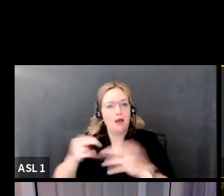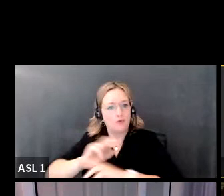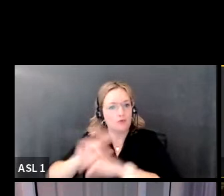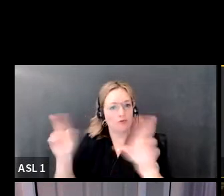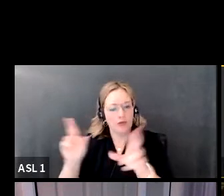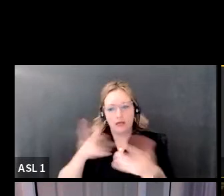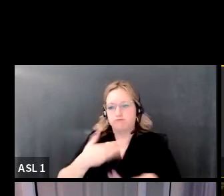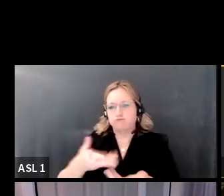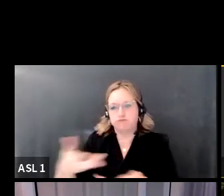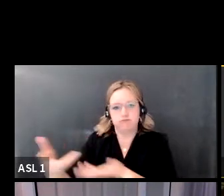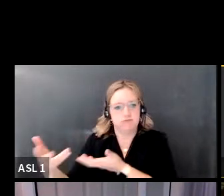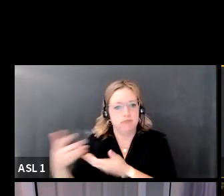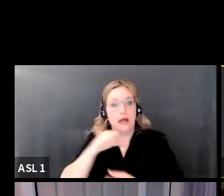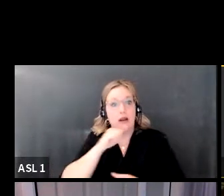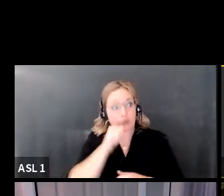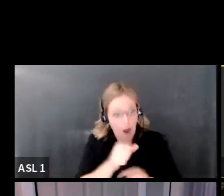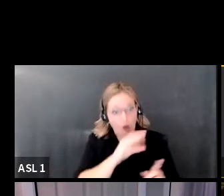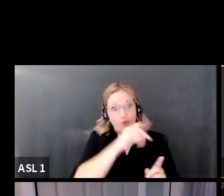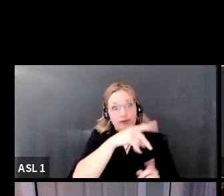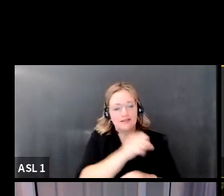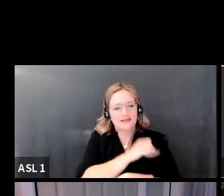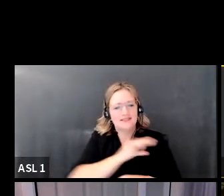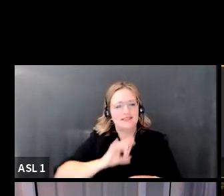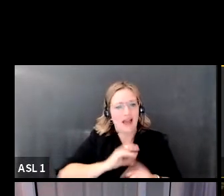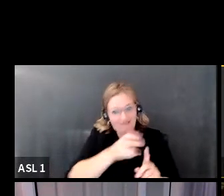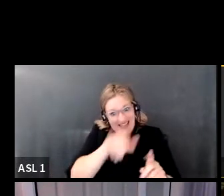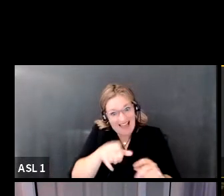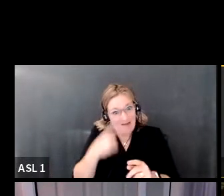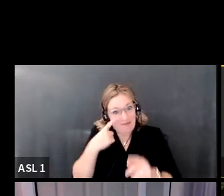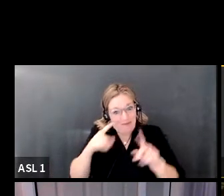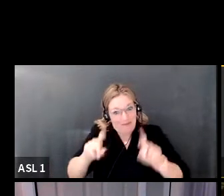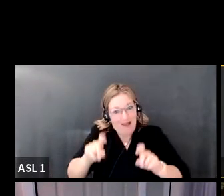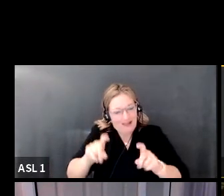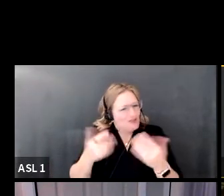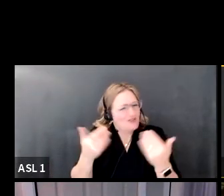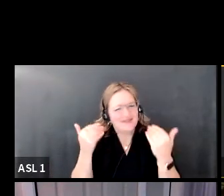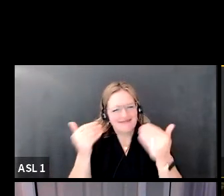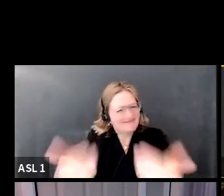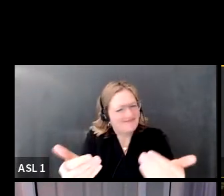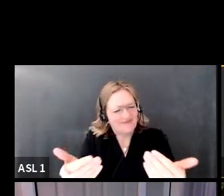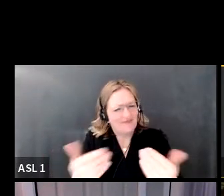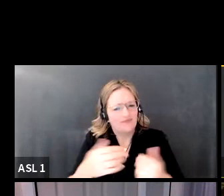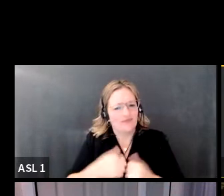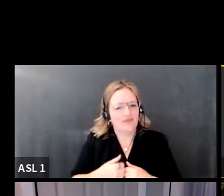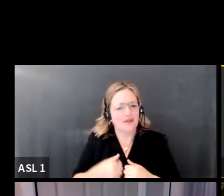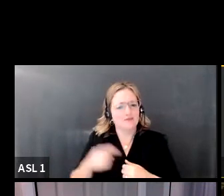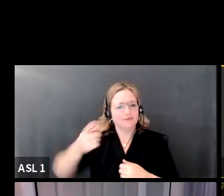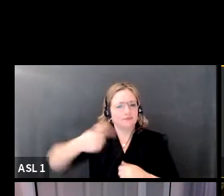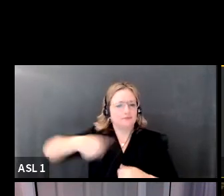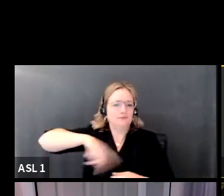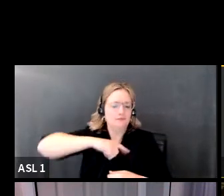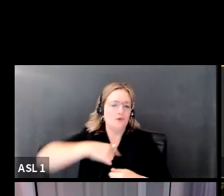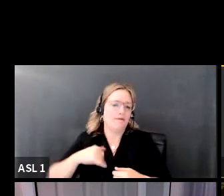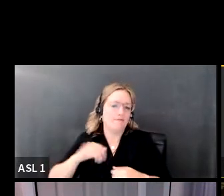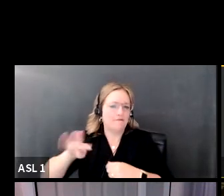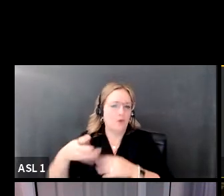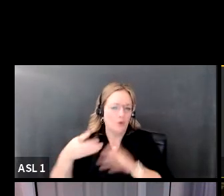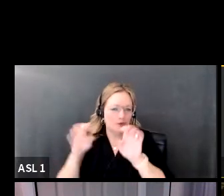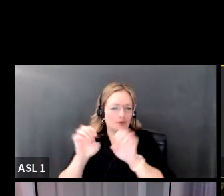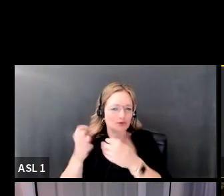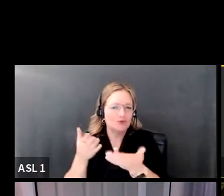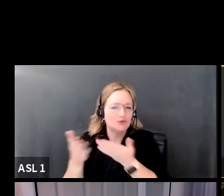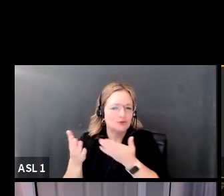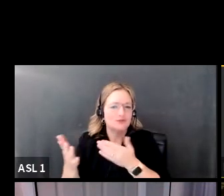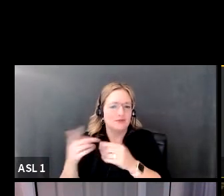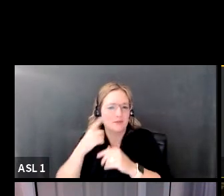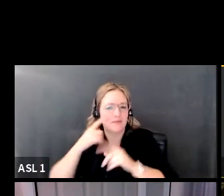not ops staff that are our city staff as a fourth emergency service pilot as we've seen in many other cities